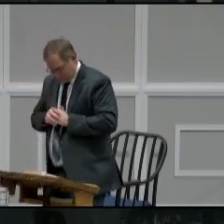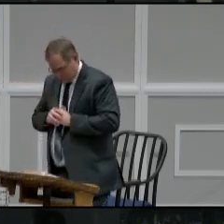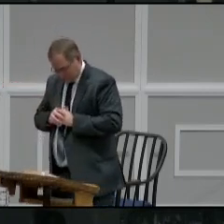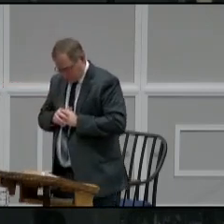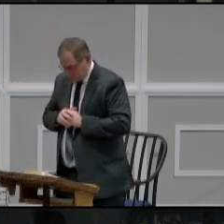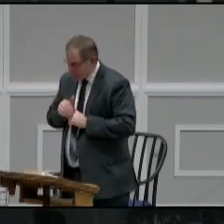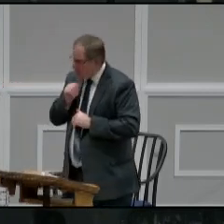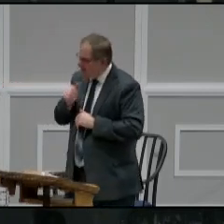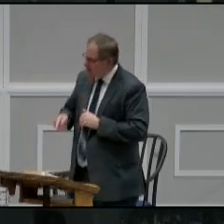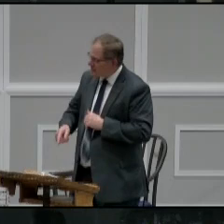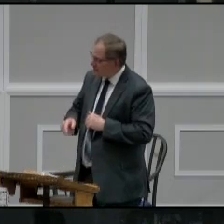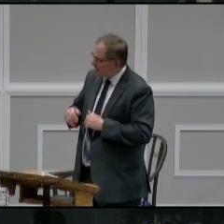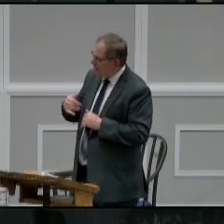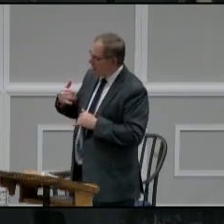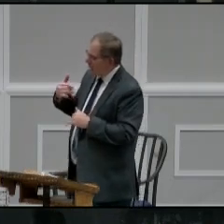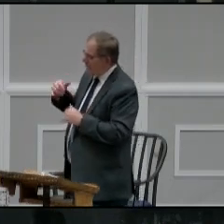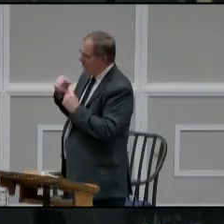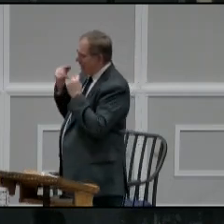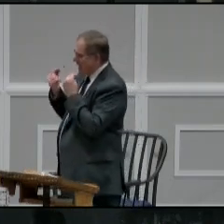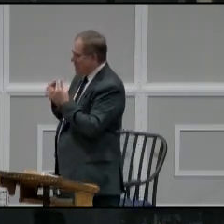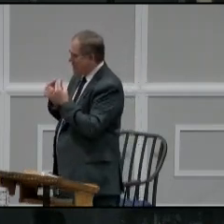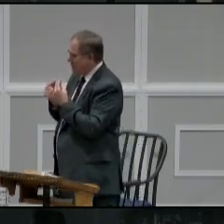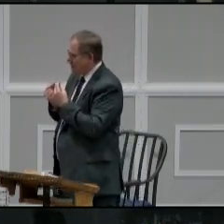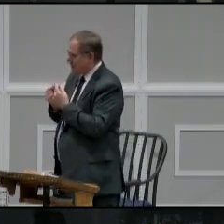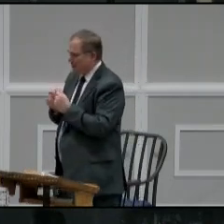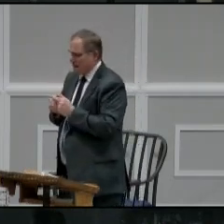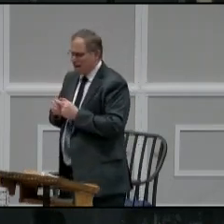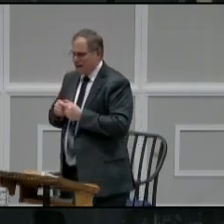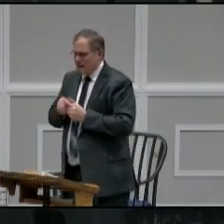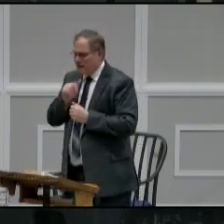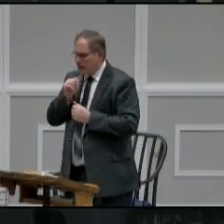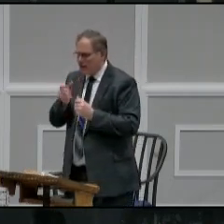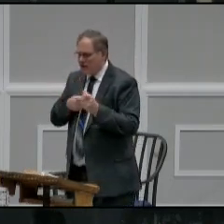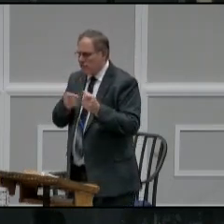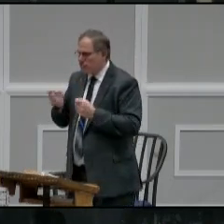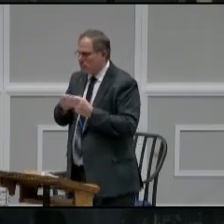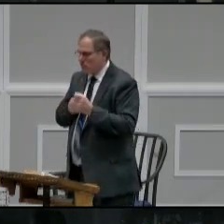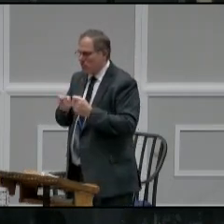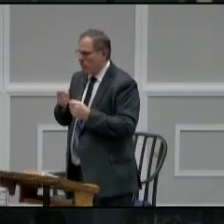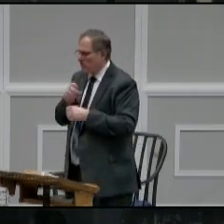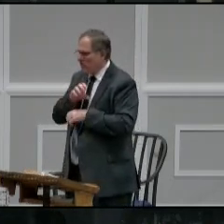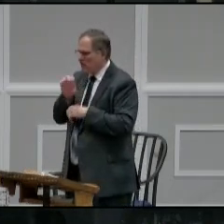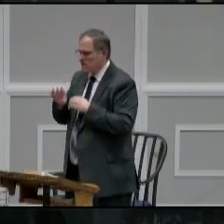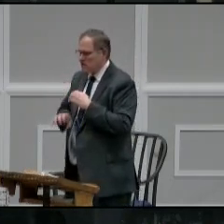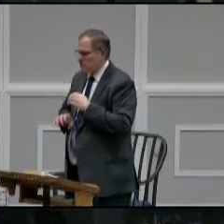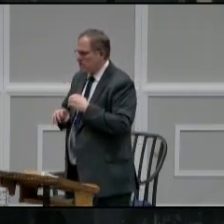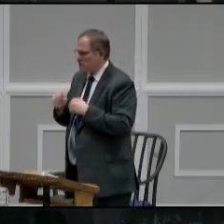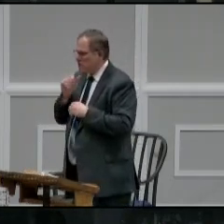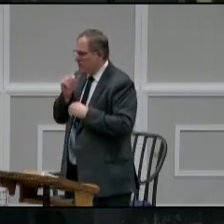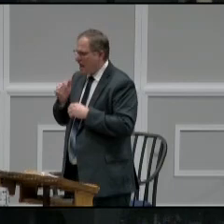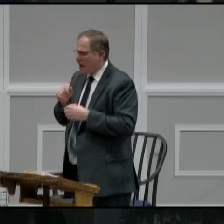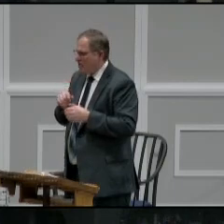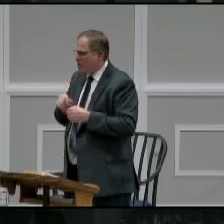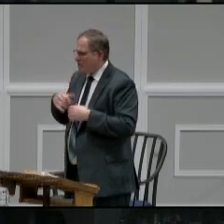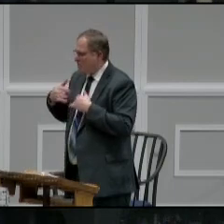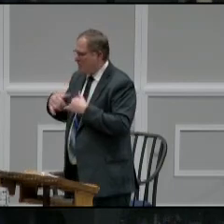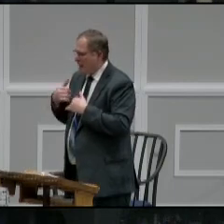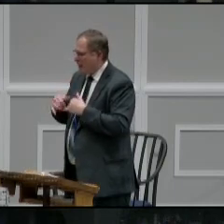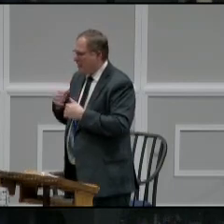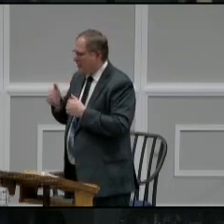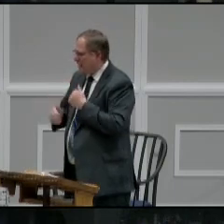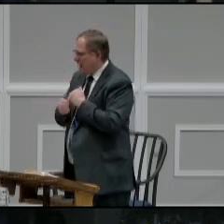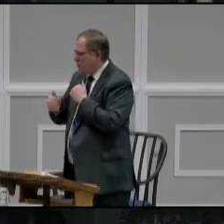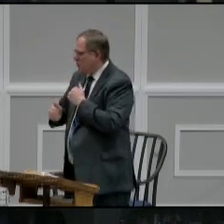We can't control the consequences. We can't control who will be affected by just a day of living for